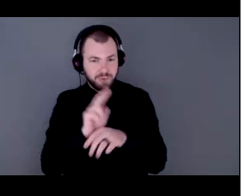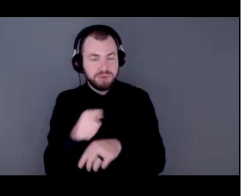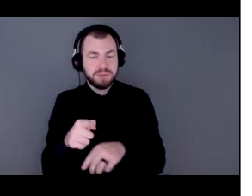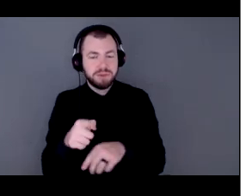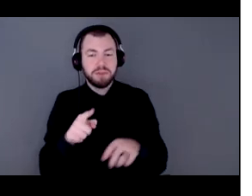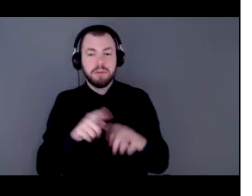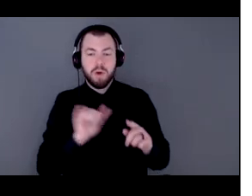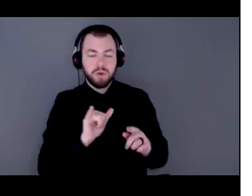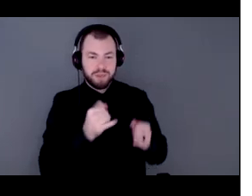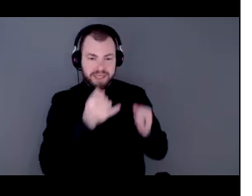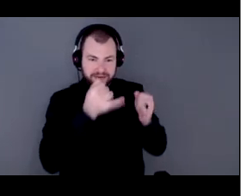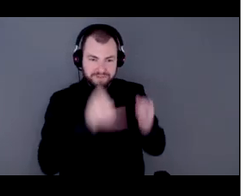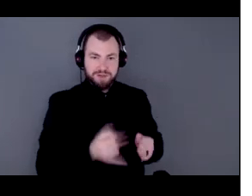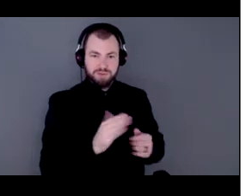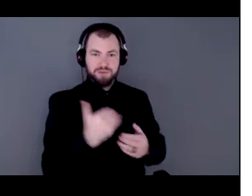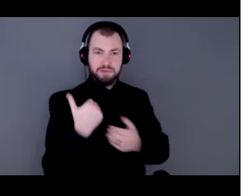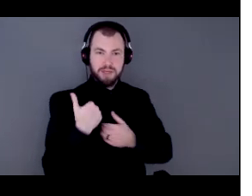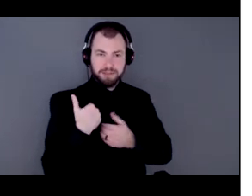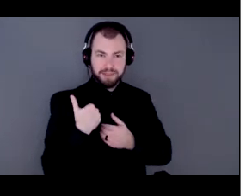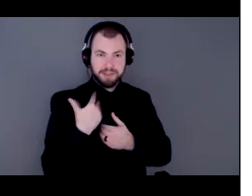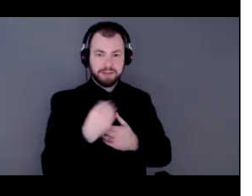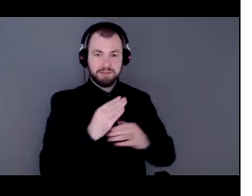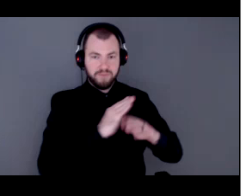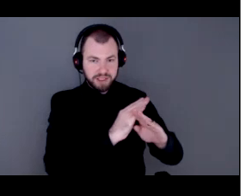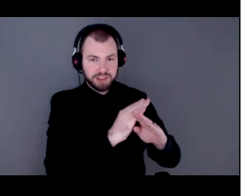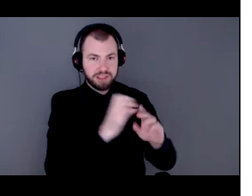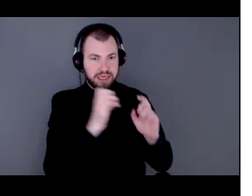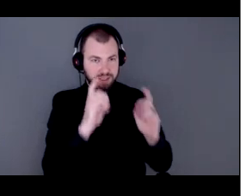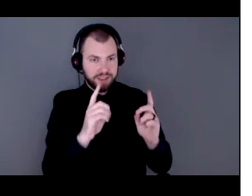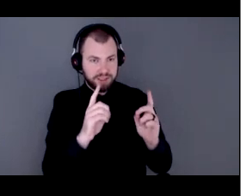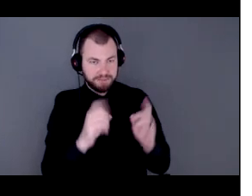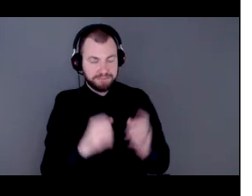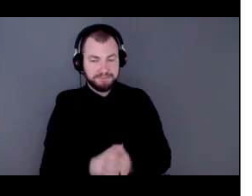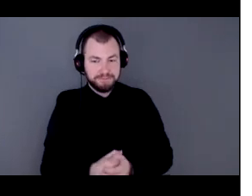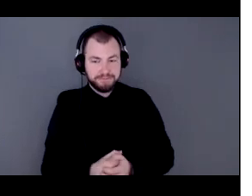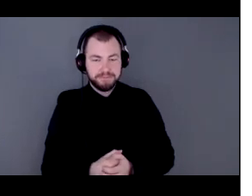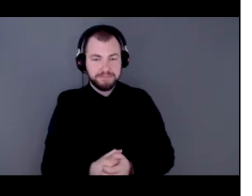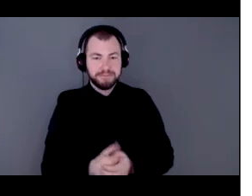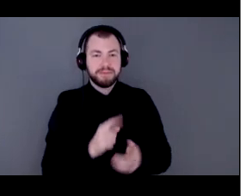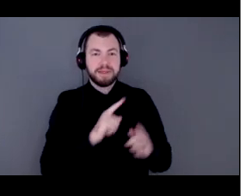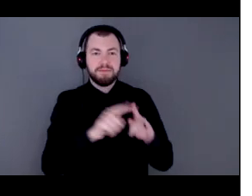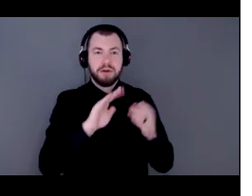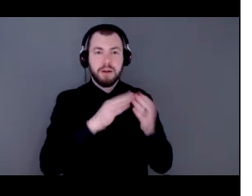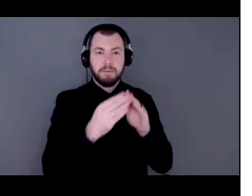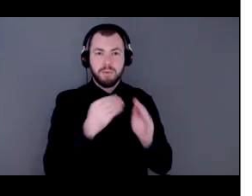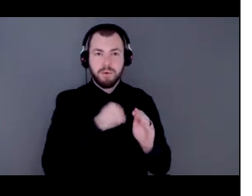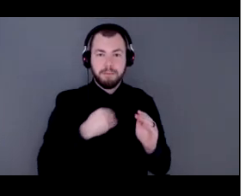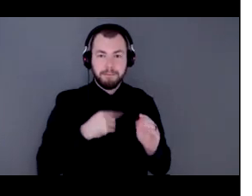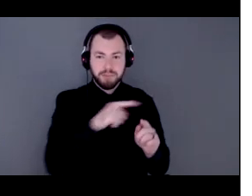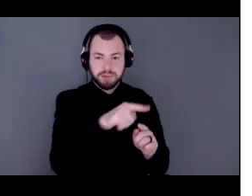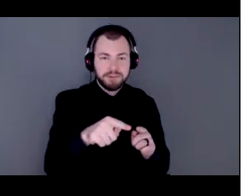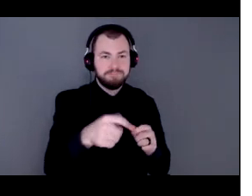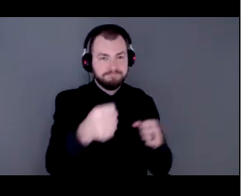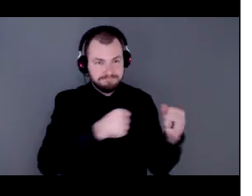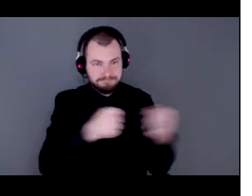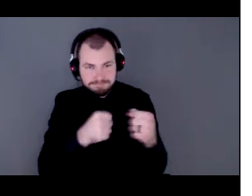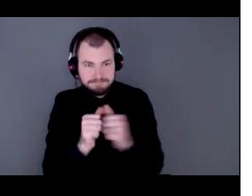individual responsibility and prevention and education, and bring together different community members in these efforts. And